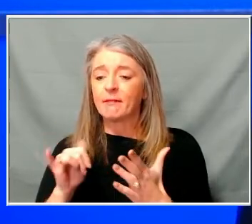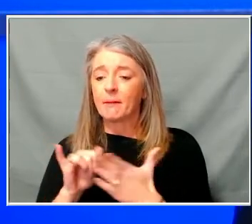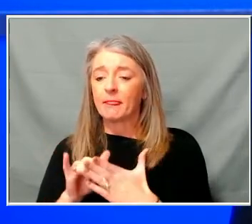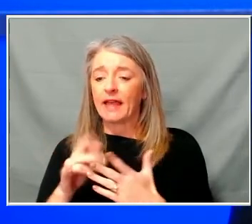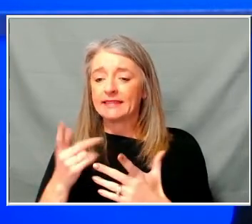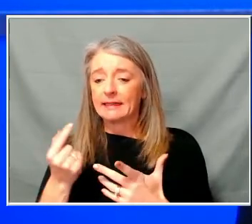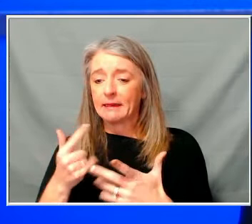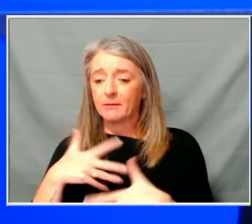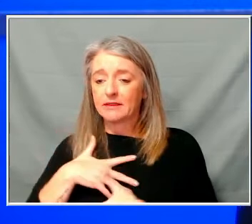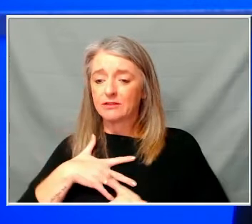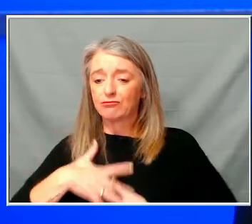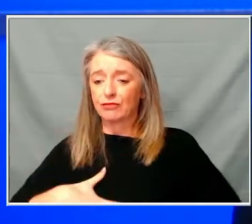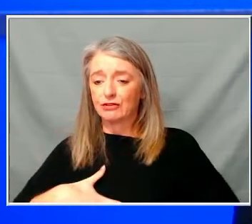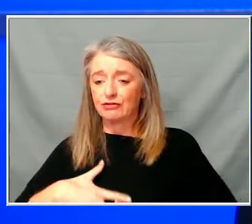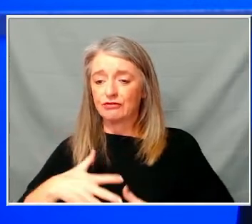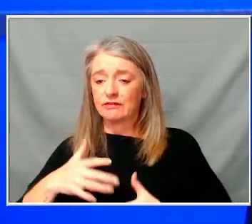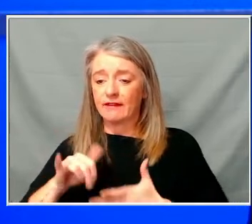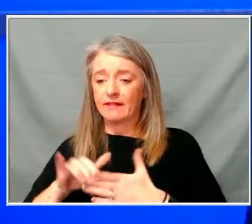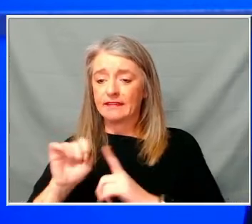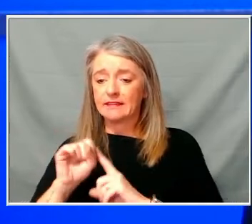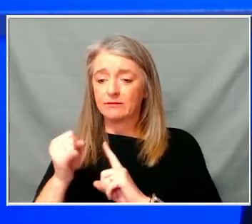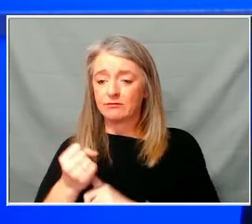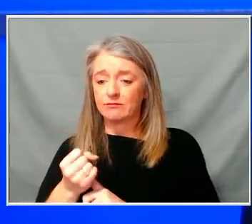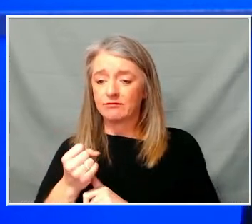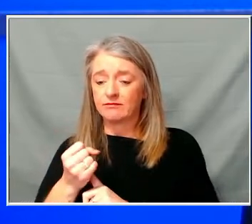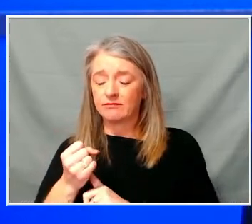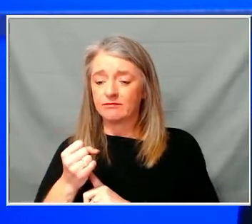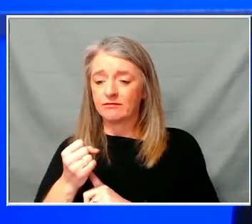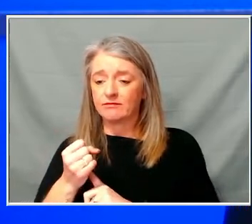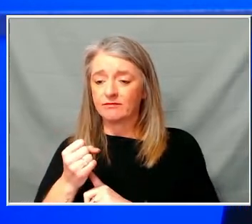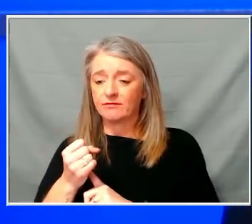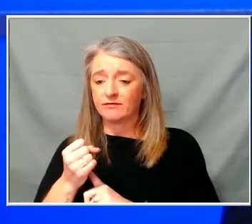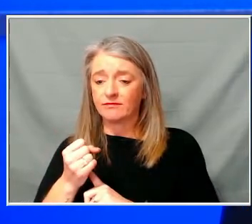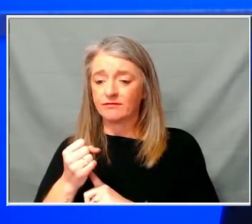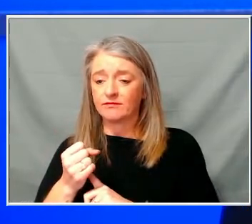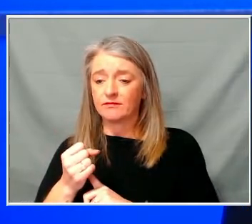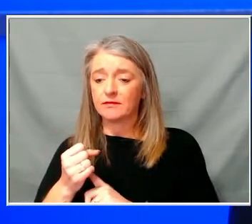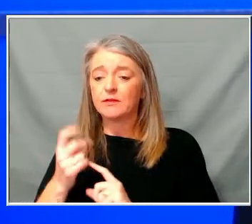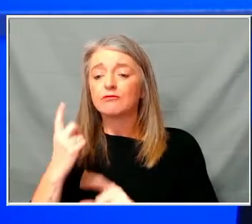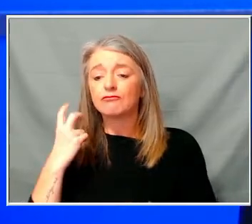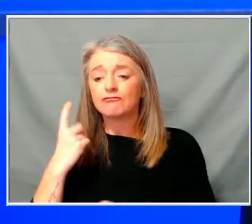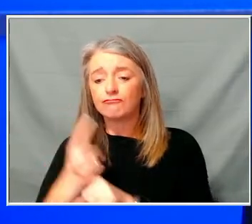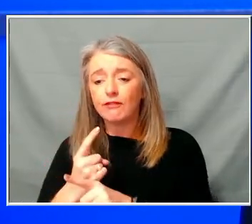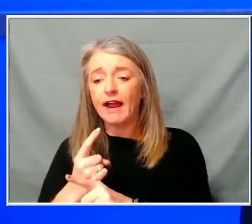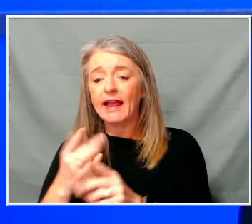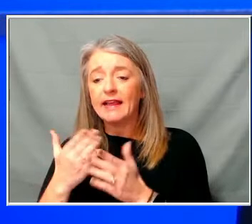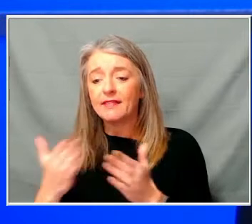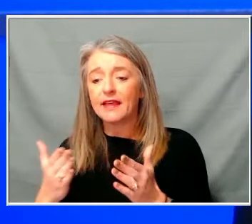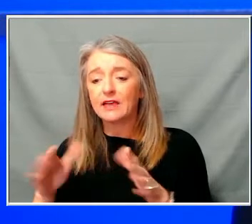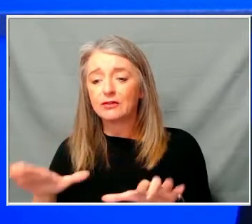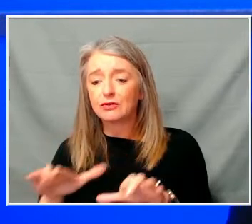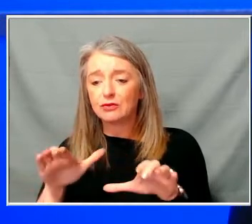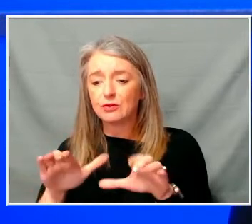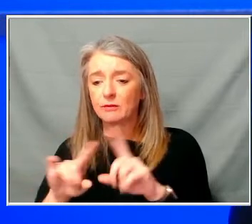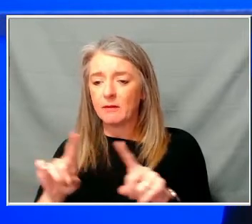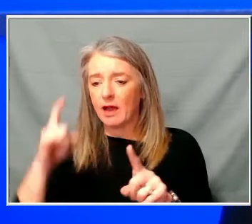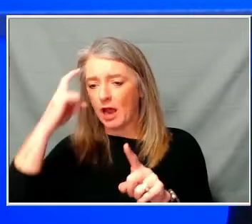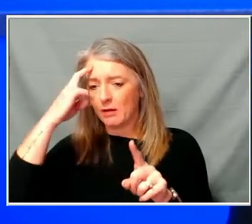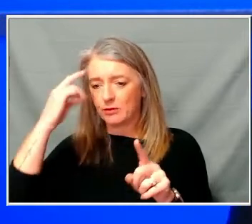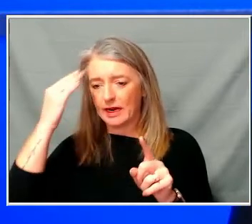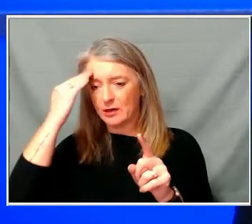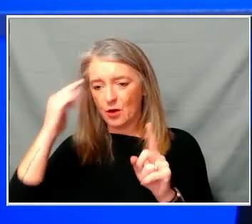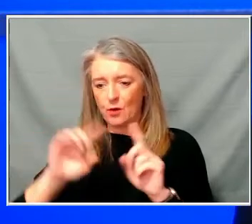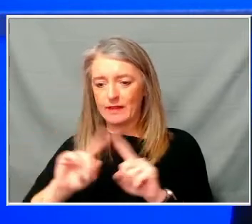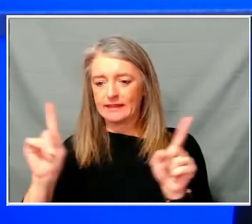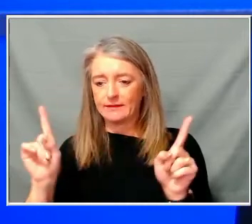depression that in this case was, it was the right thing to do, but our brain doesn't know the difference. And when